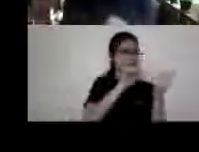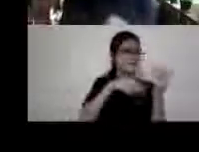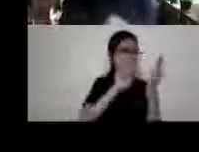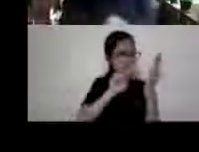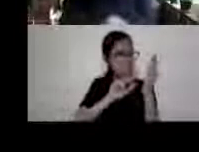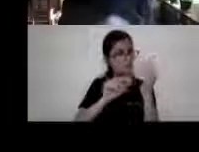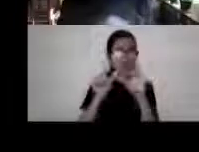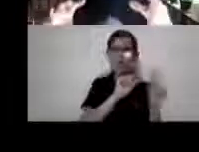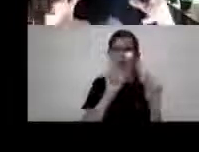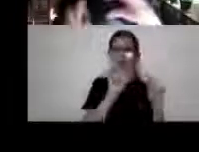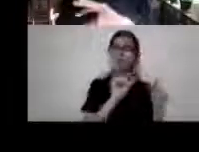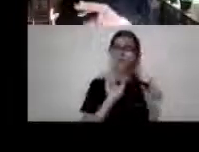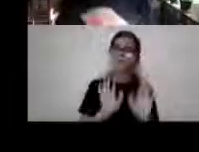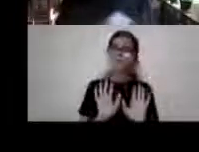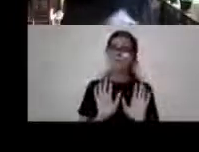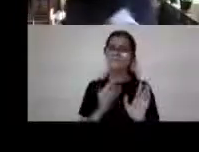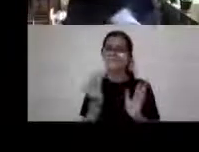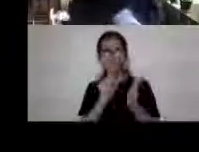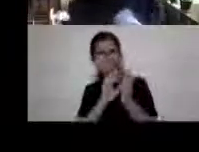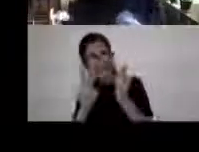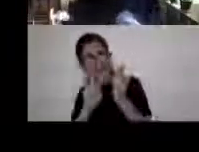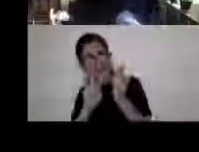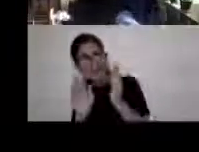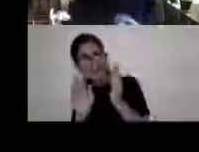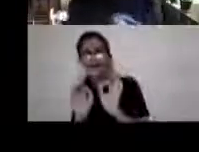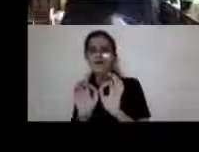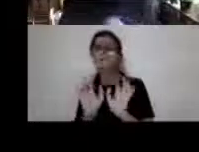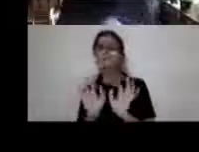backwards. We wanted to mix up everything.